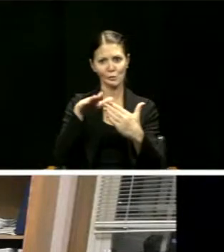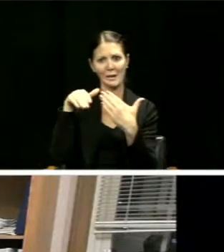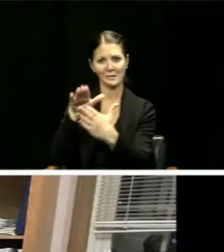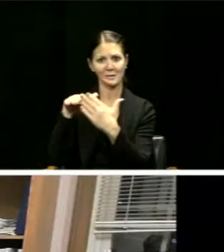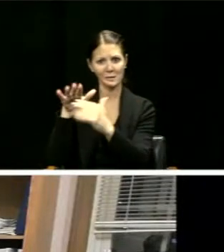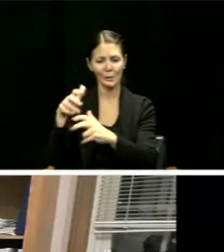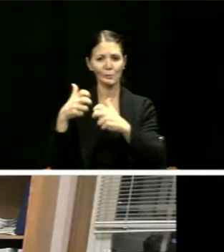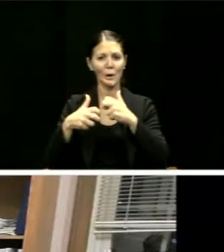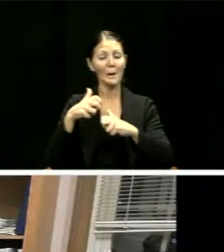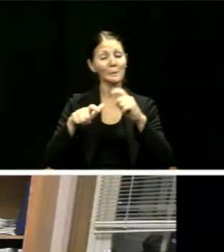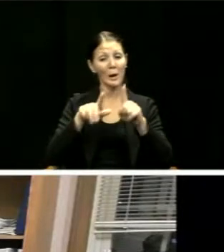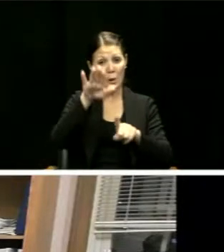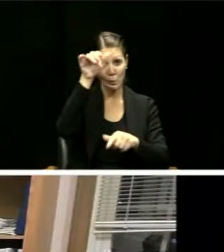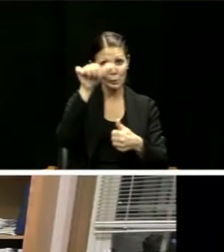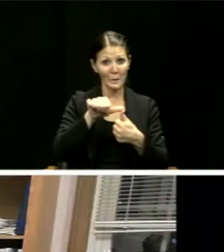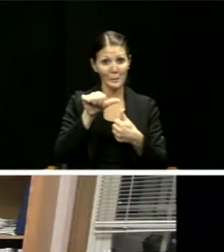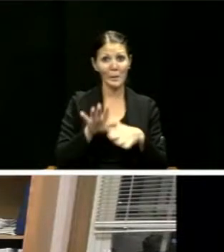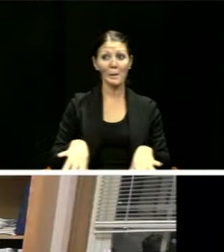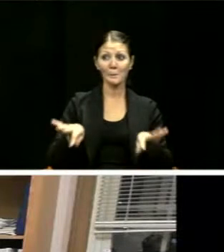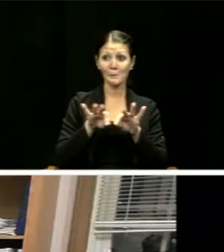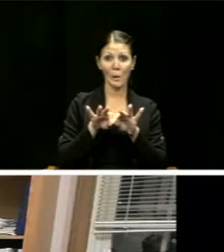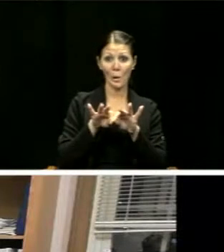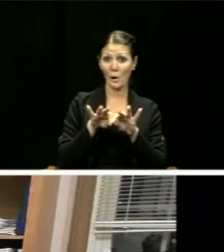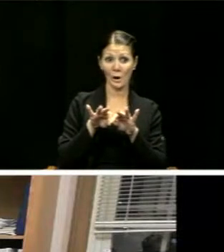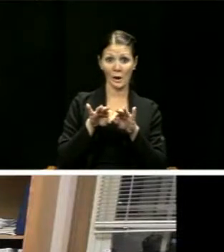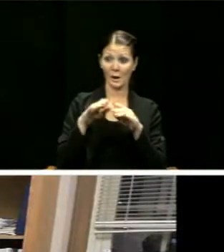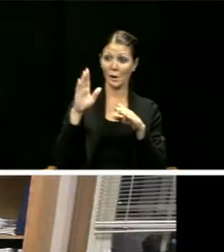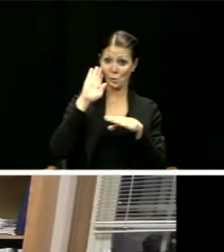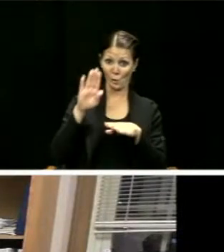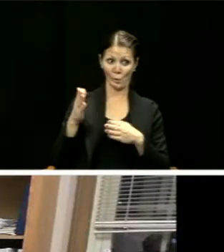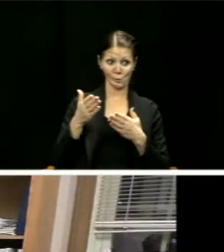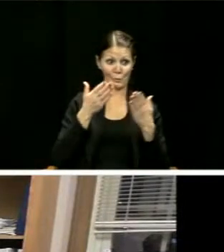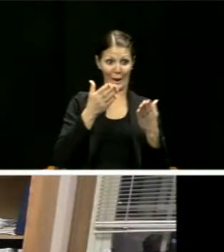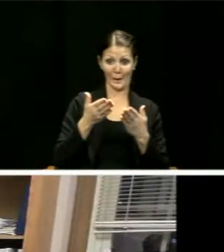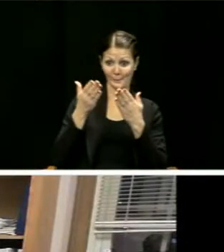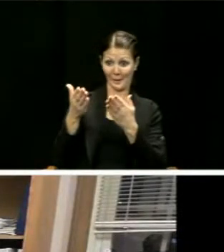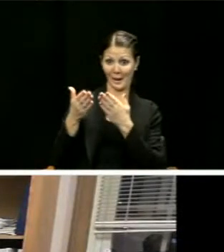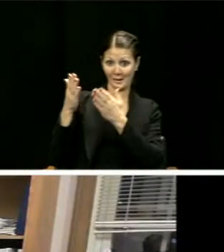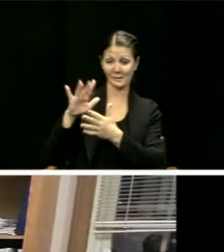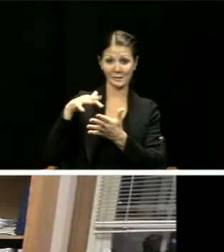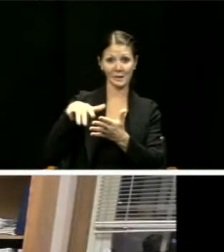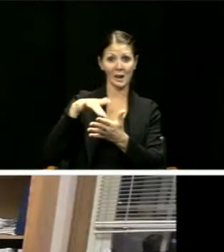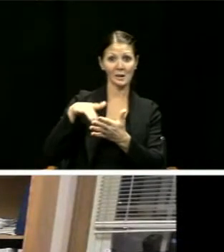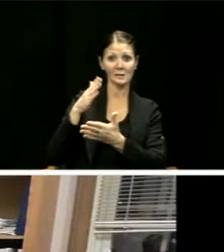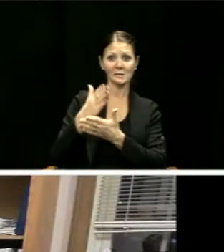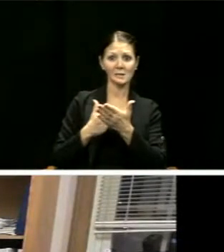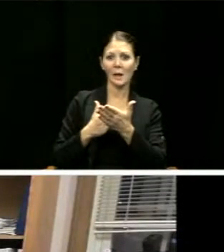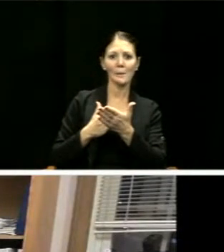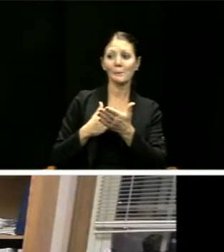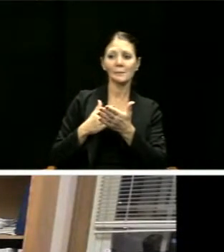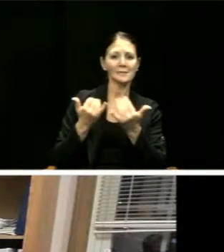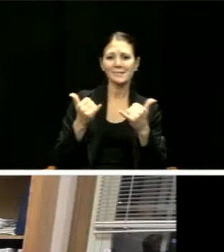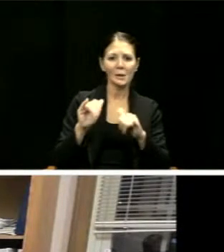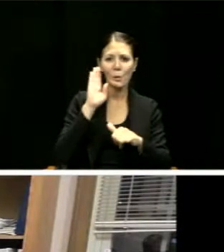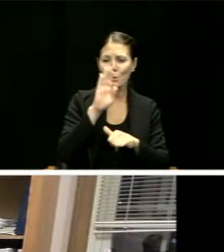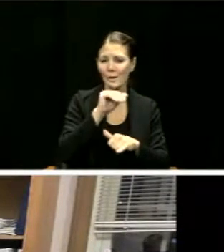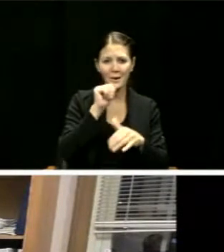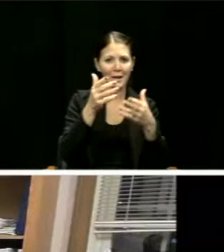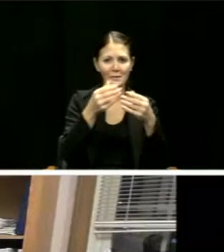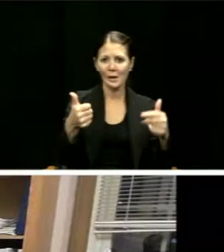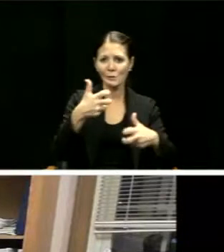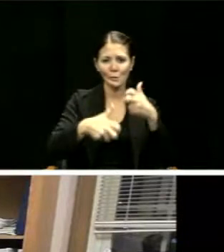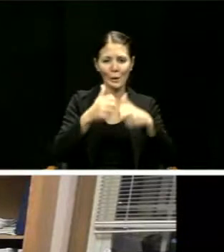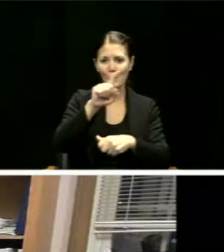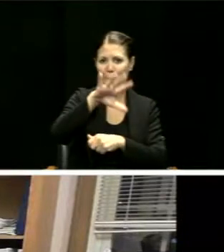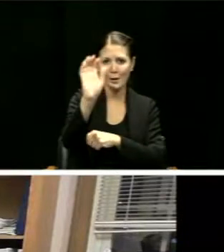important to note that the recommendations from the studies in some cases will not eliminate street flooding. It will definitely